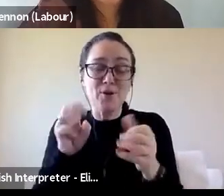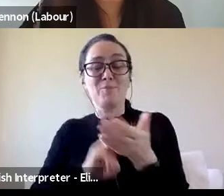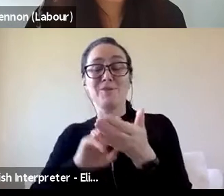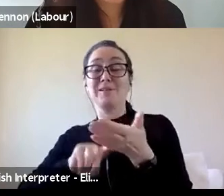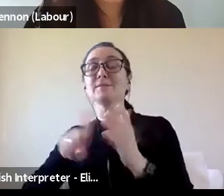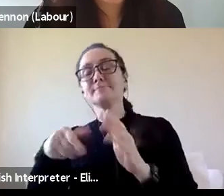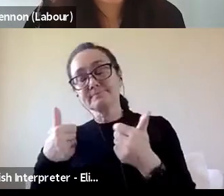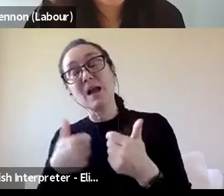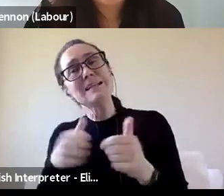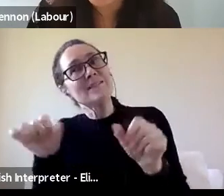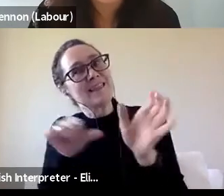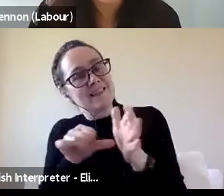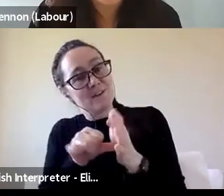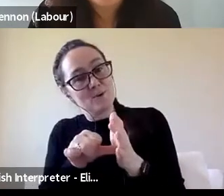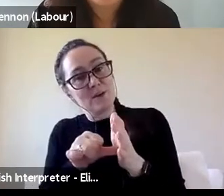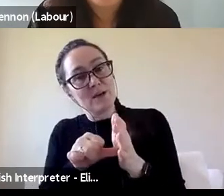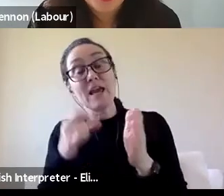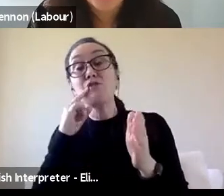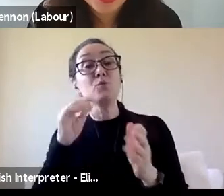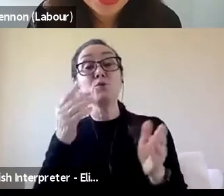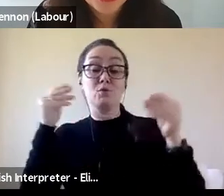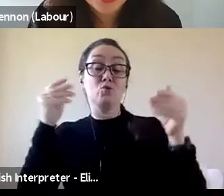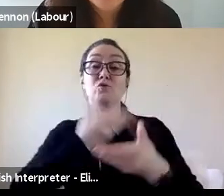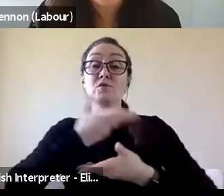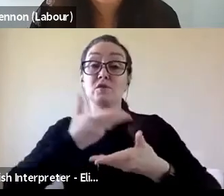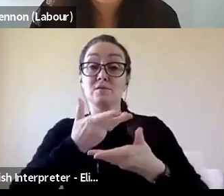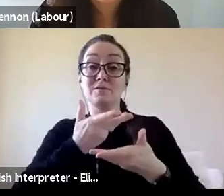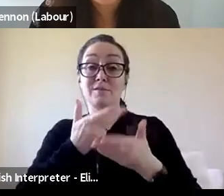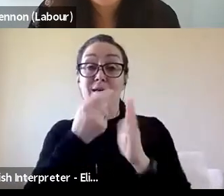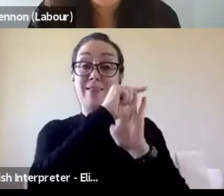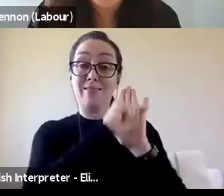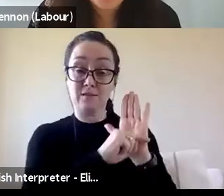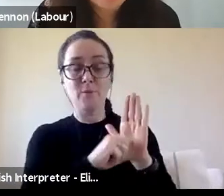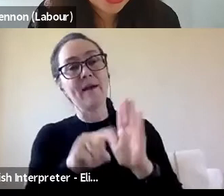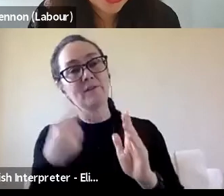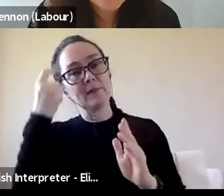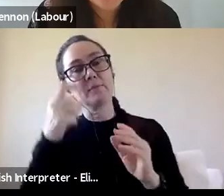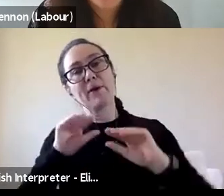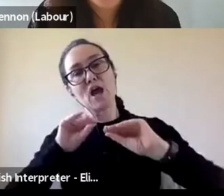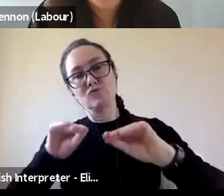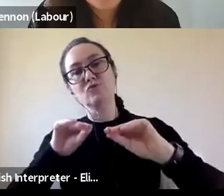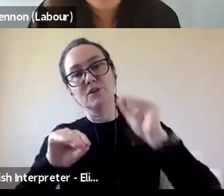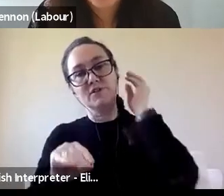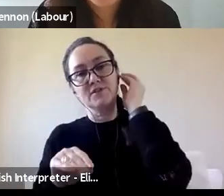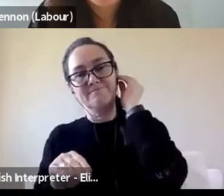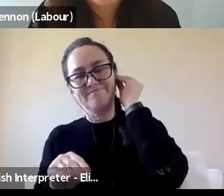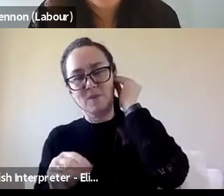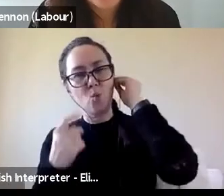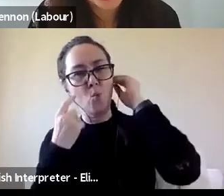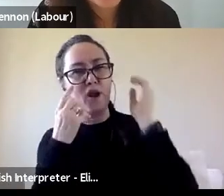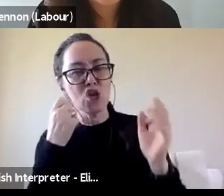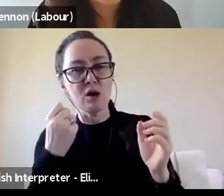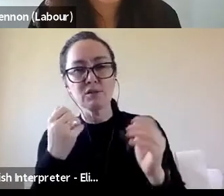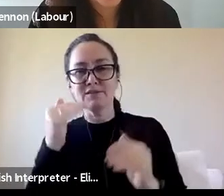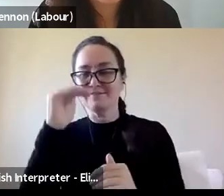want to put aside legislation, then it has to be about education. That has to start, you know, at a young age in schools. I don't believe